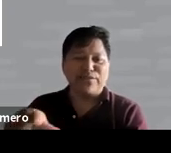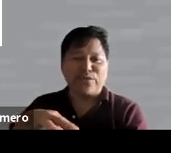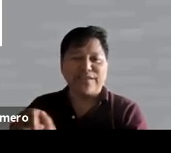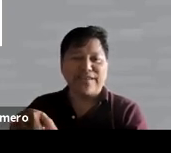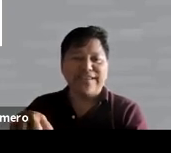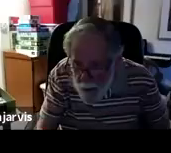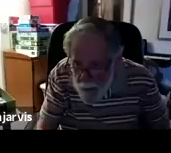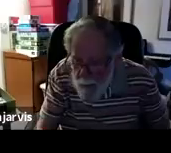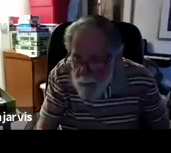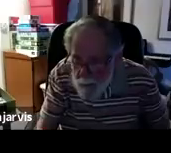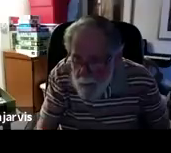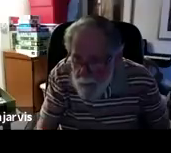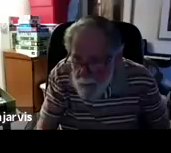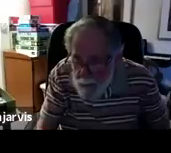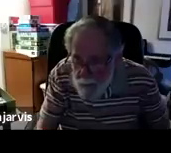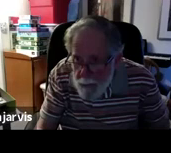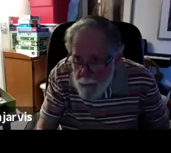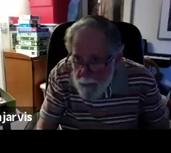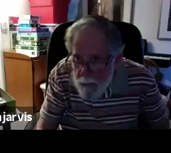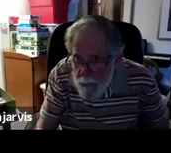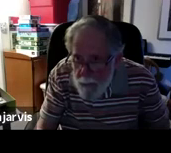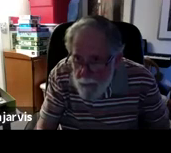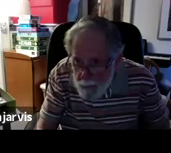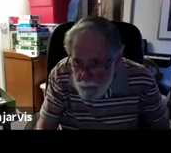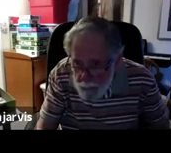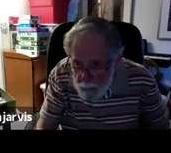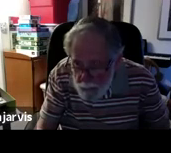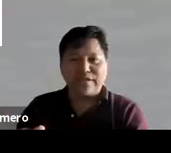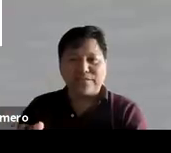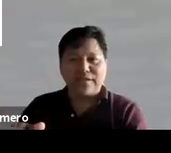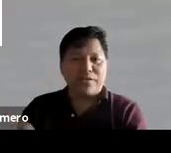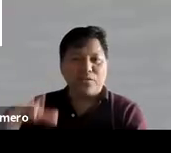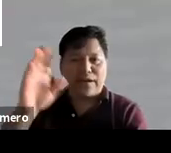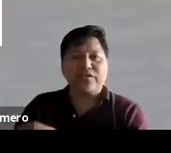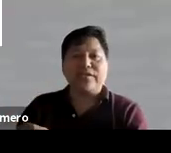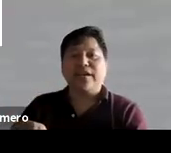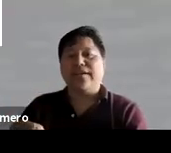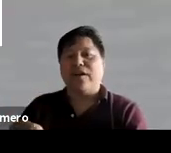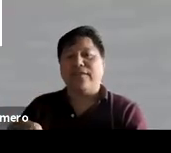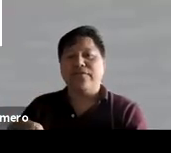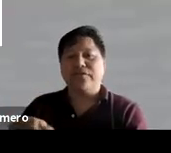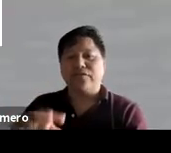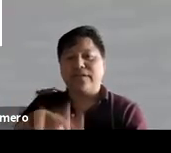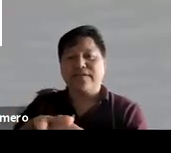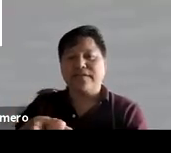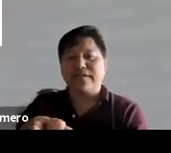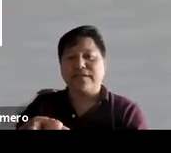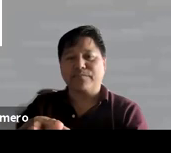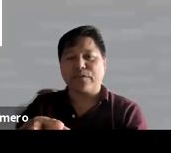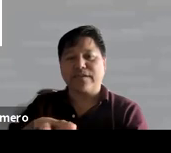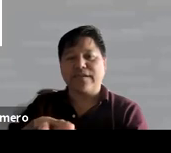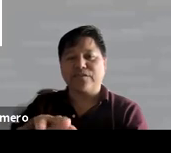back and forth. Oh, okay. Yeah, and you'll see there's some links there. So after this meeting, I won't actually sign off, so that